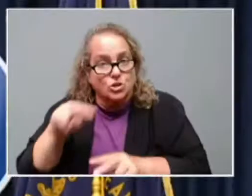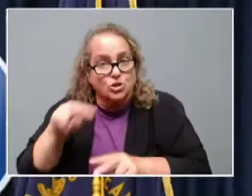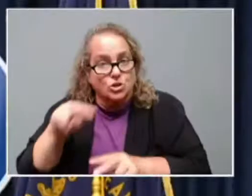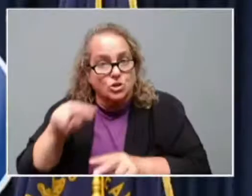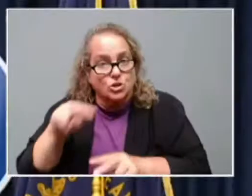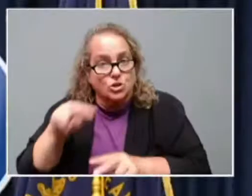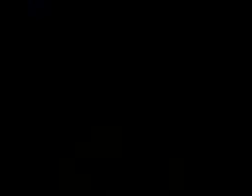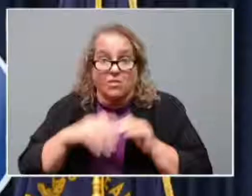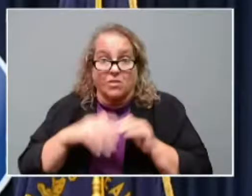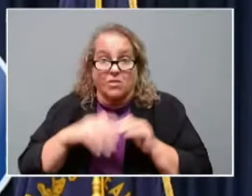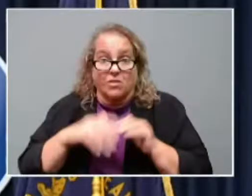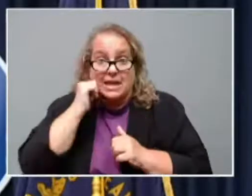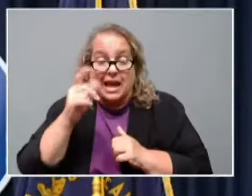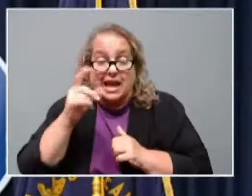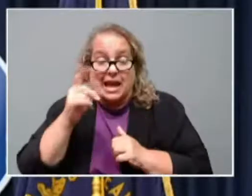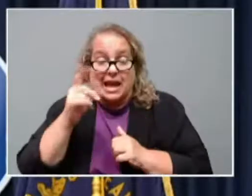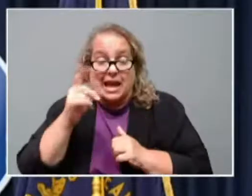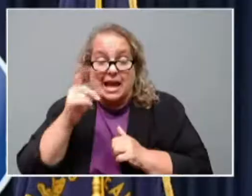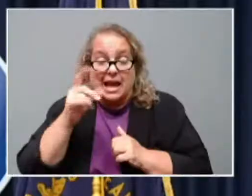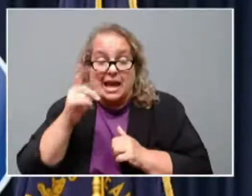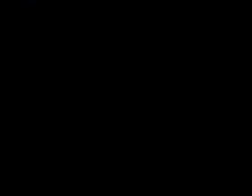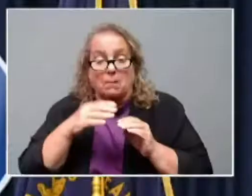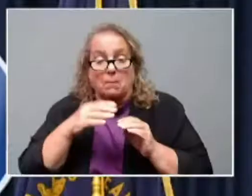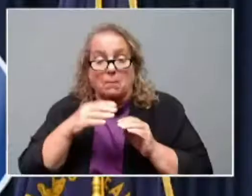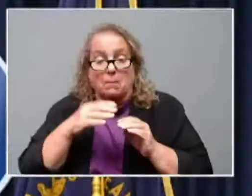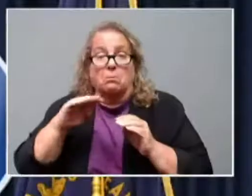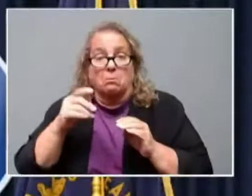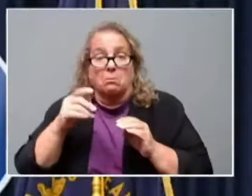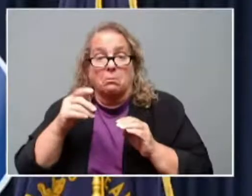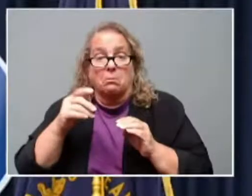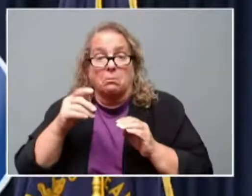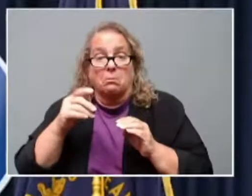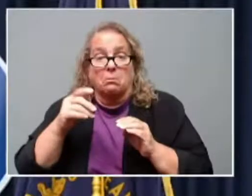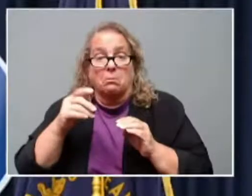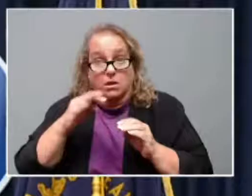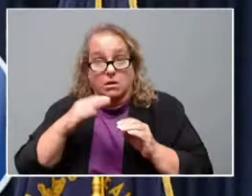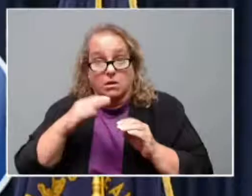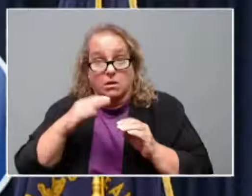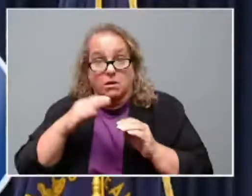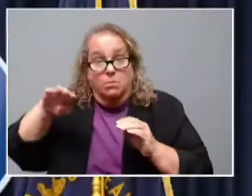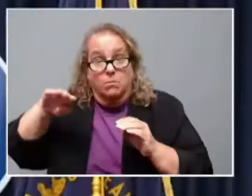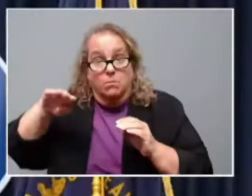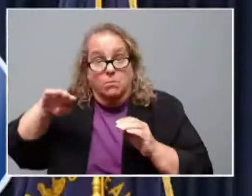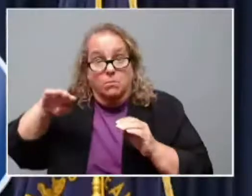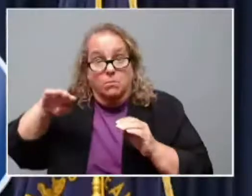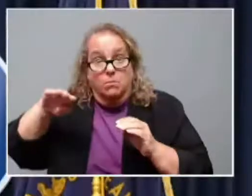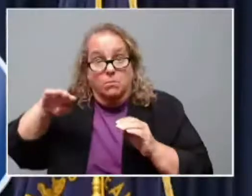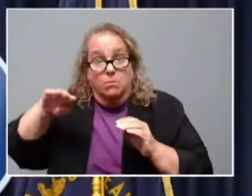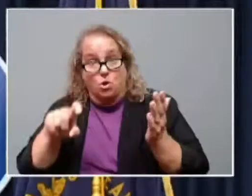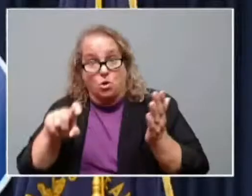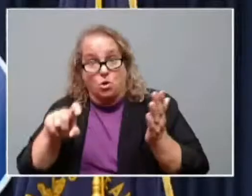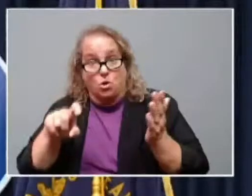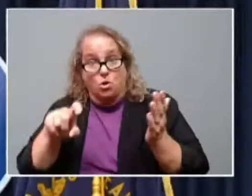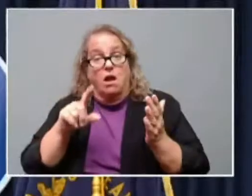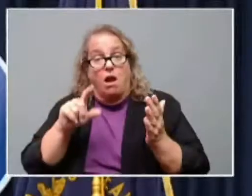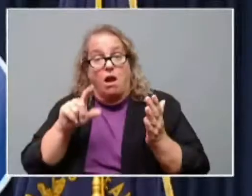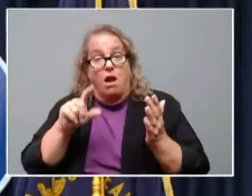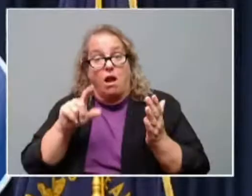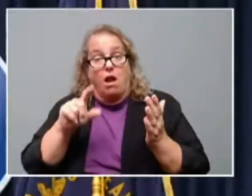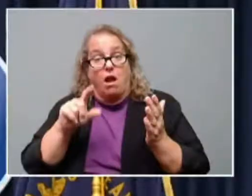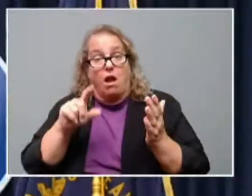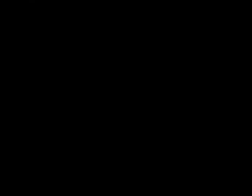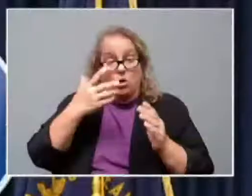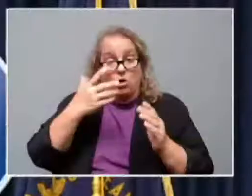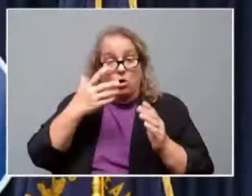it could be, then the question is, are we moving towards a plateau as opposed to a significant downward slope?